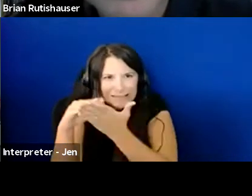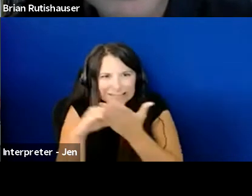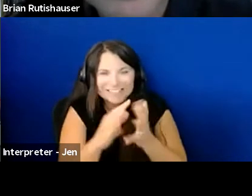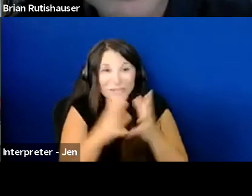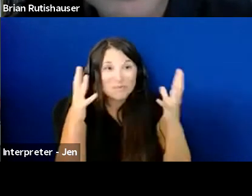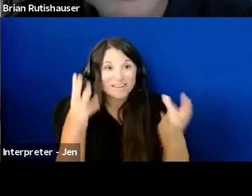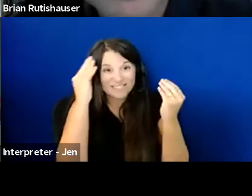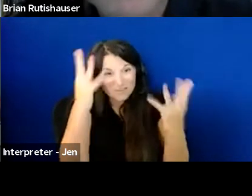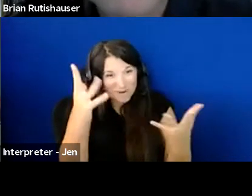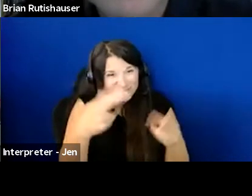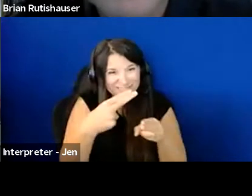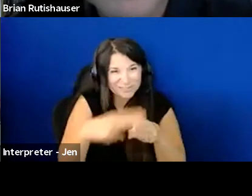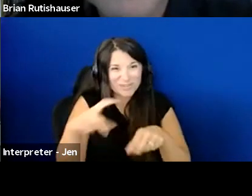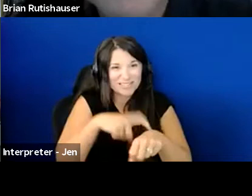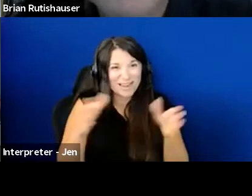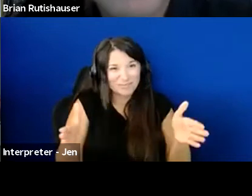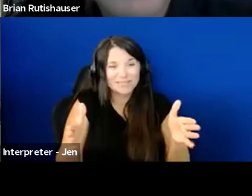every day, right? So.